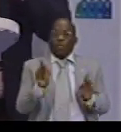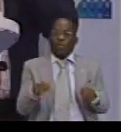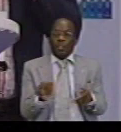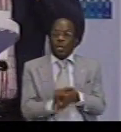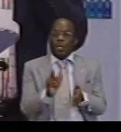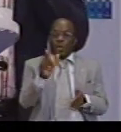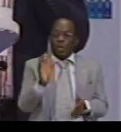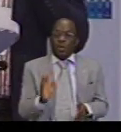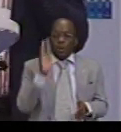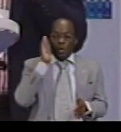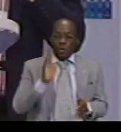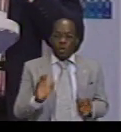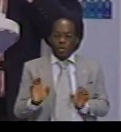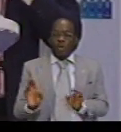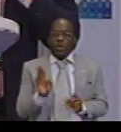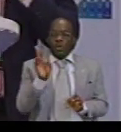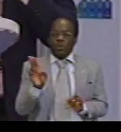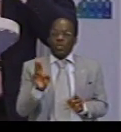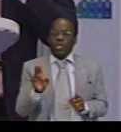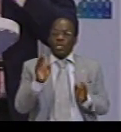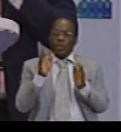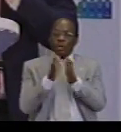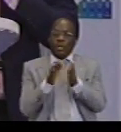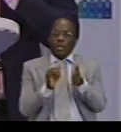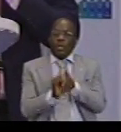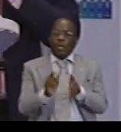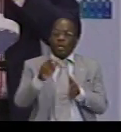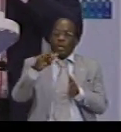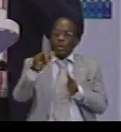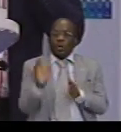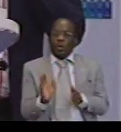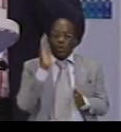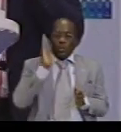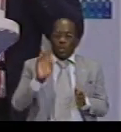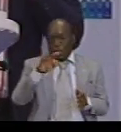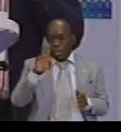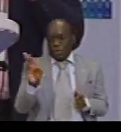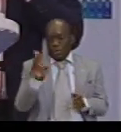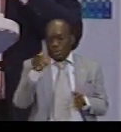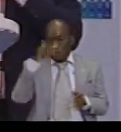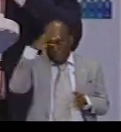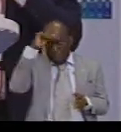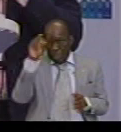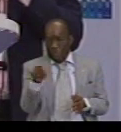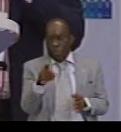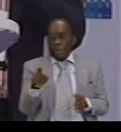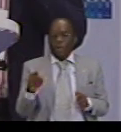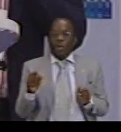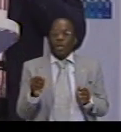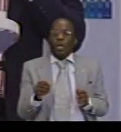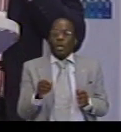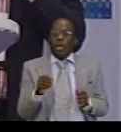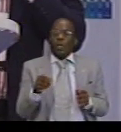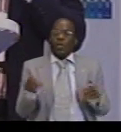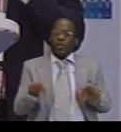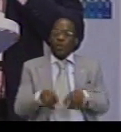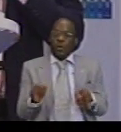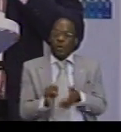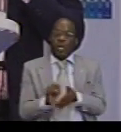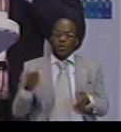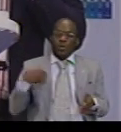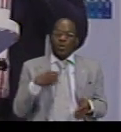So pray that the Lord will use him without measure, so that we will be blessed. So that Africa will be